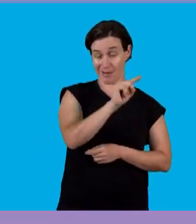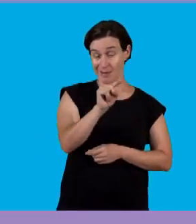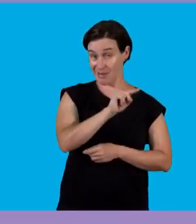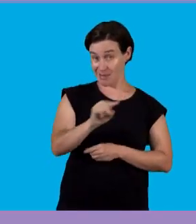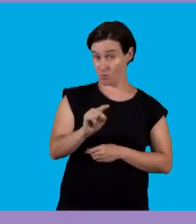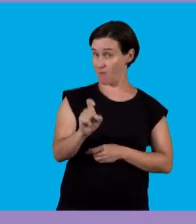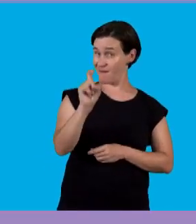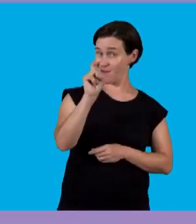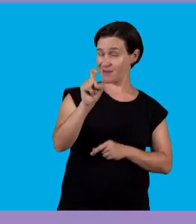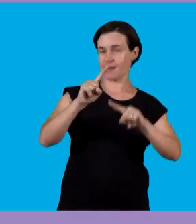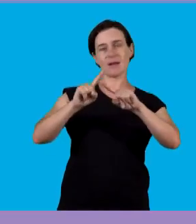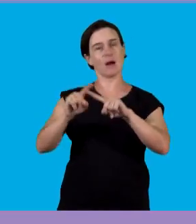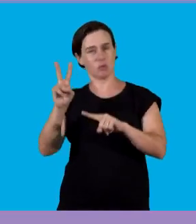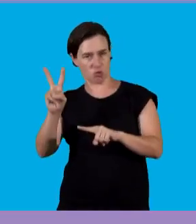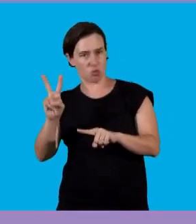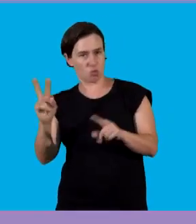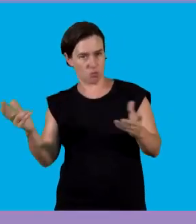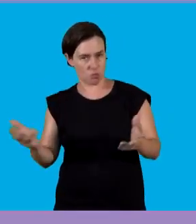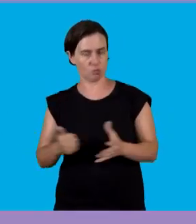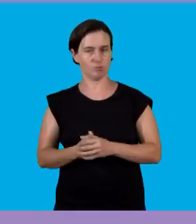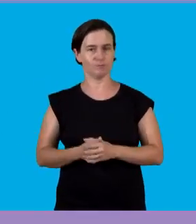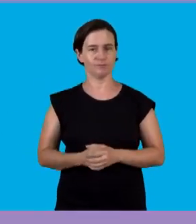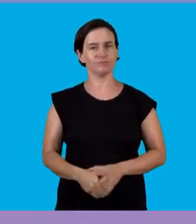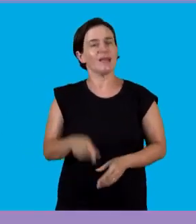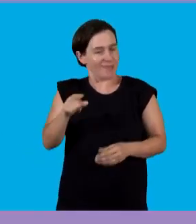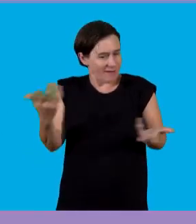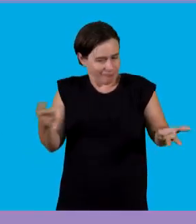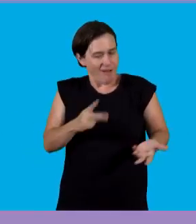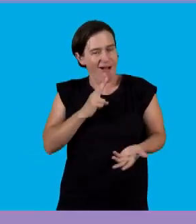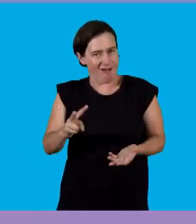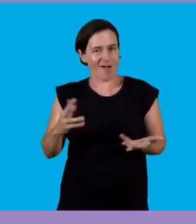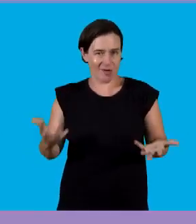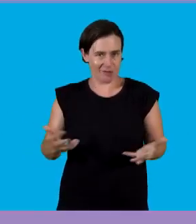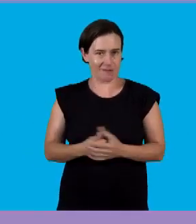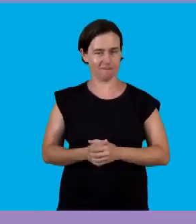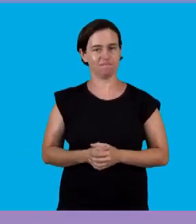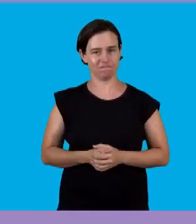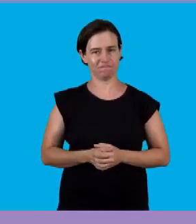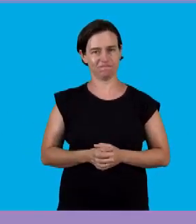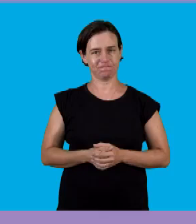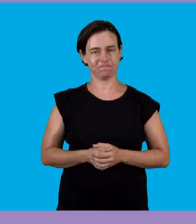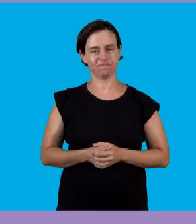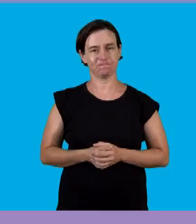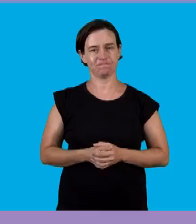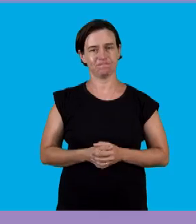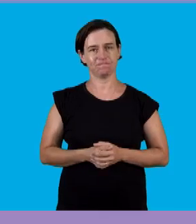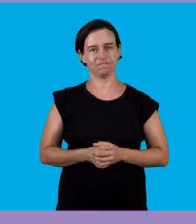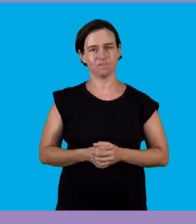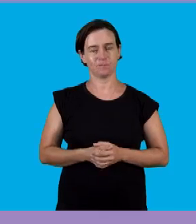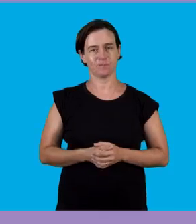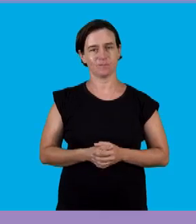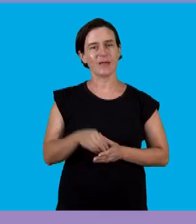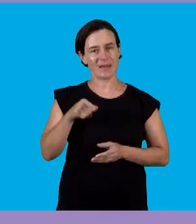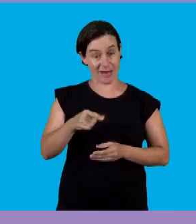our input value and multiplying it by 2. And that is all that happened for us to get